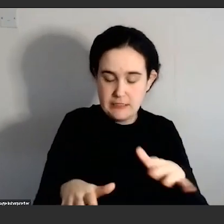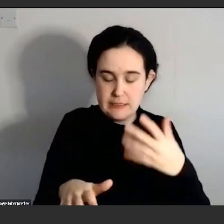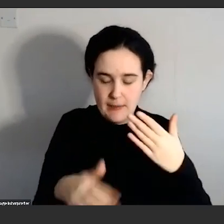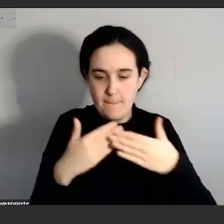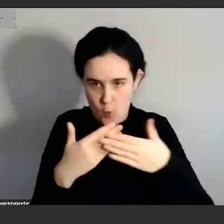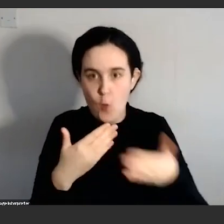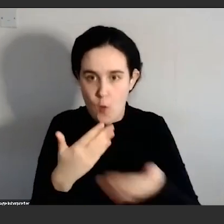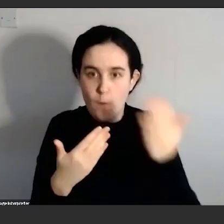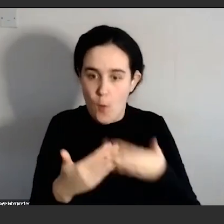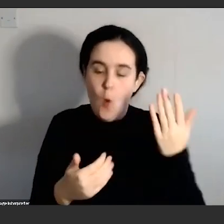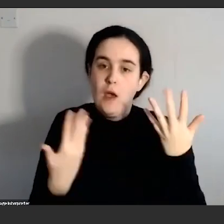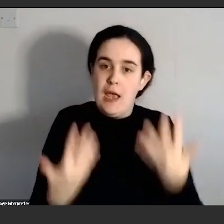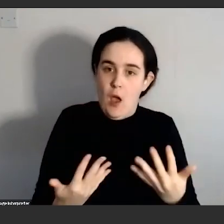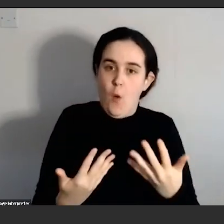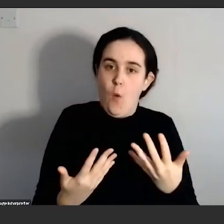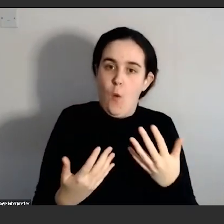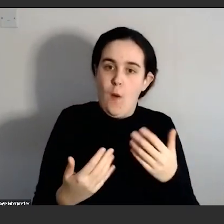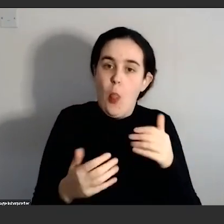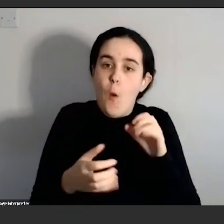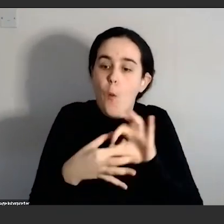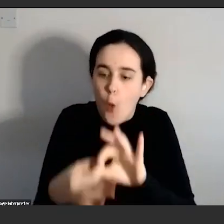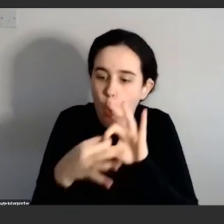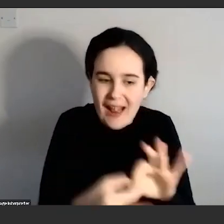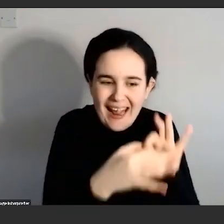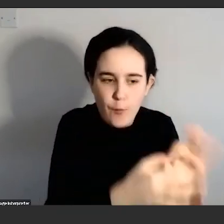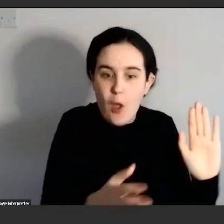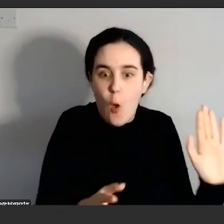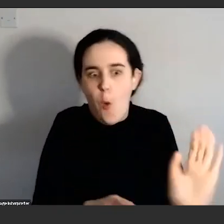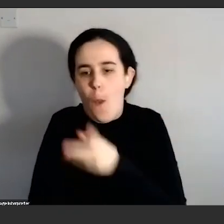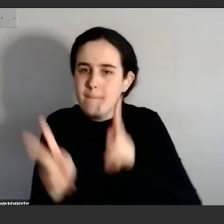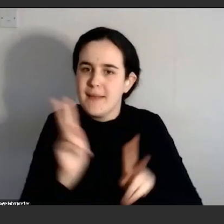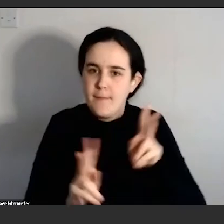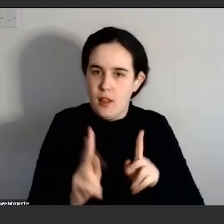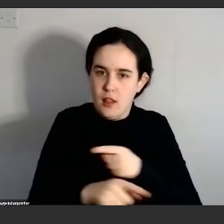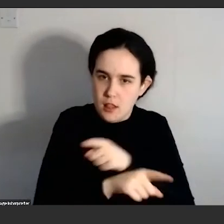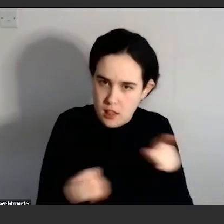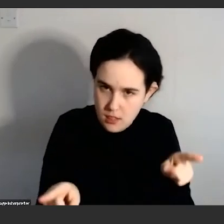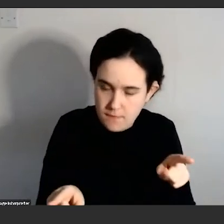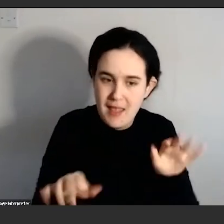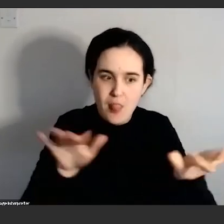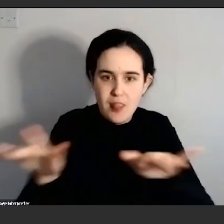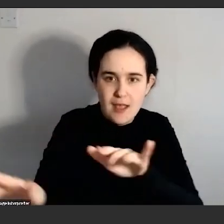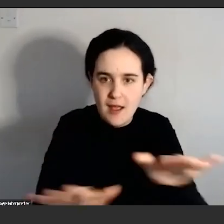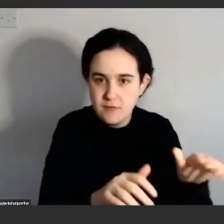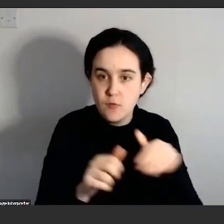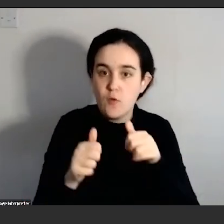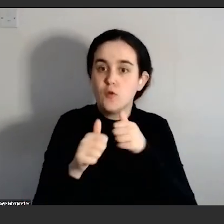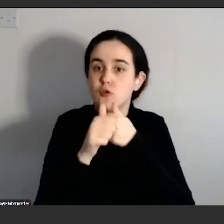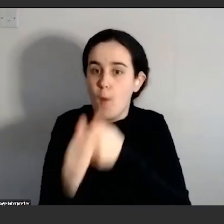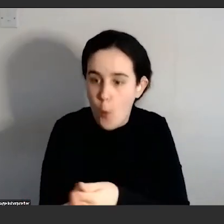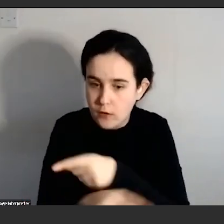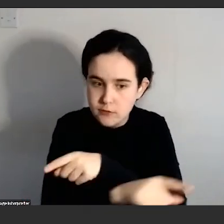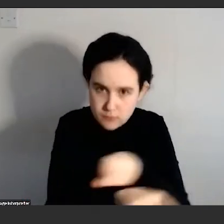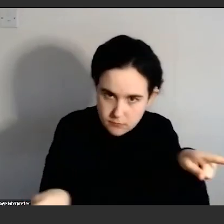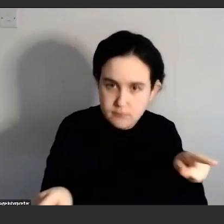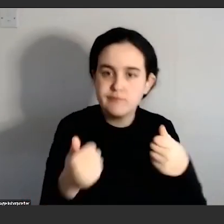pandemic changed that. So now with the summit number 2 that will be happening on February 16 and